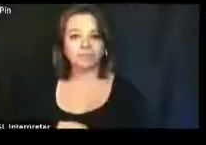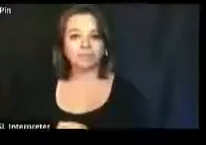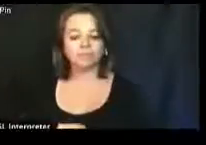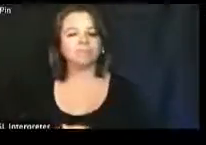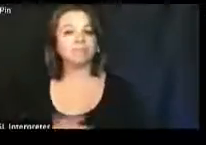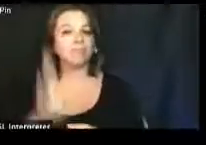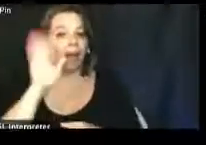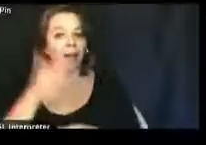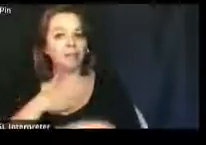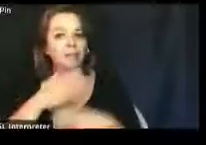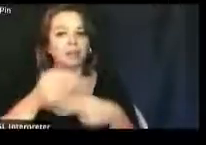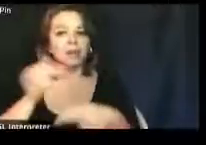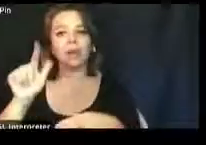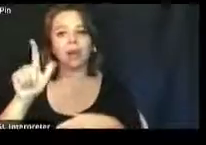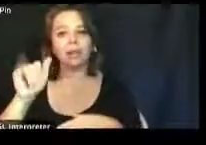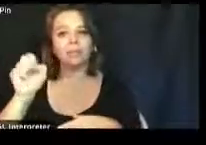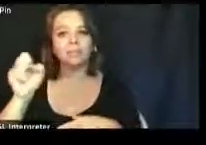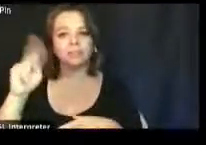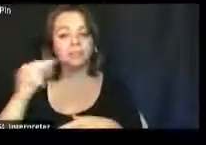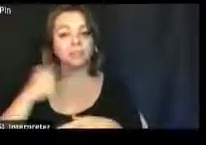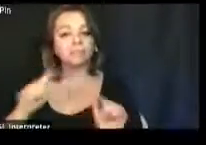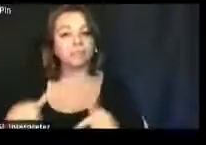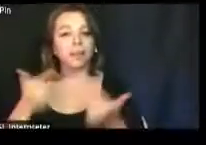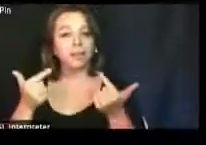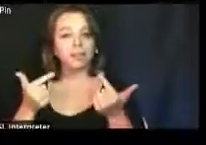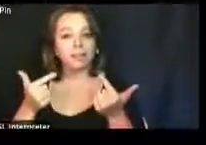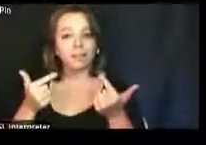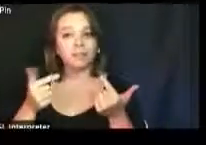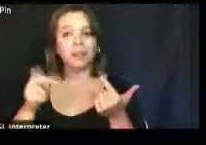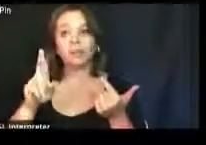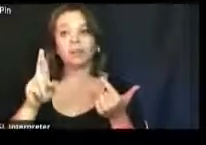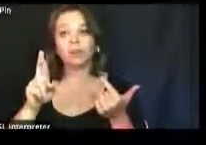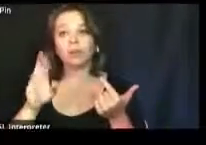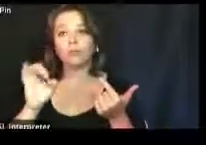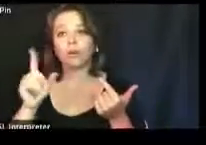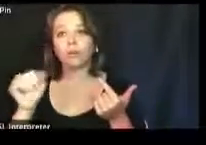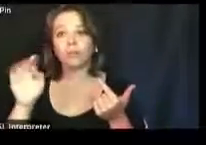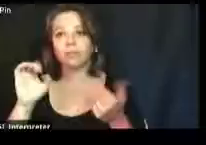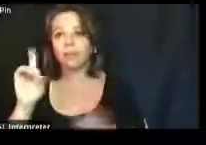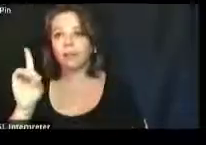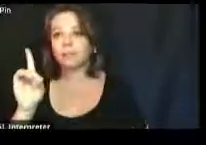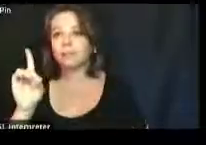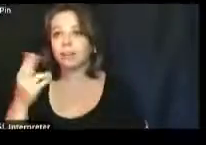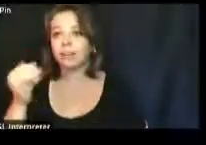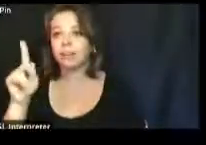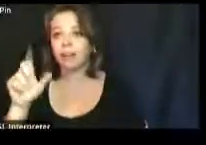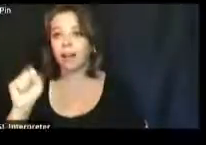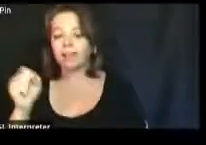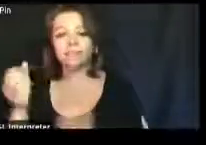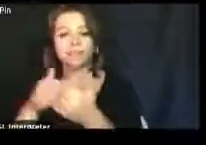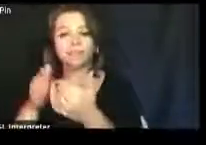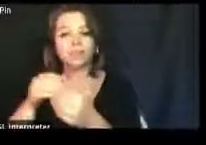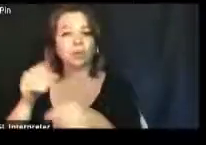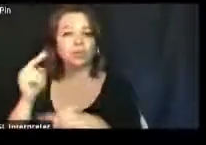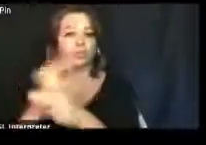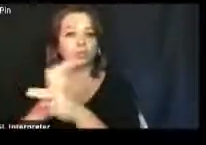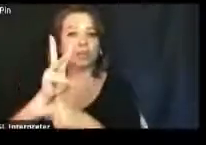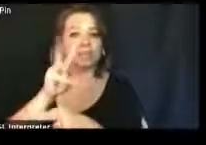Hi, my name is Allison. I am a resident of Rowland Heights, which is just off the 60 and the